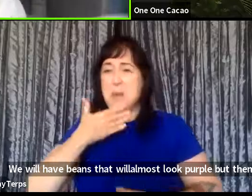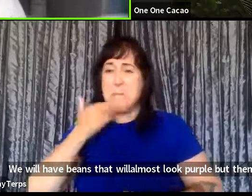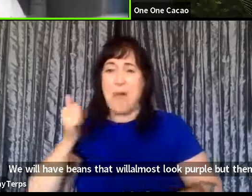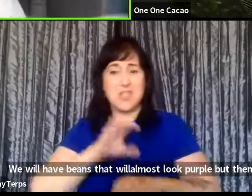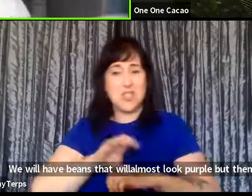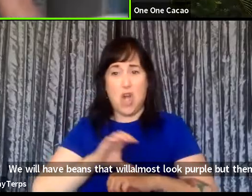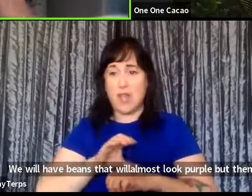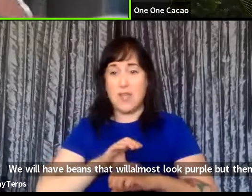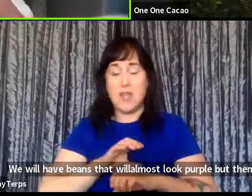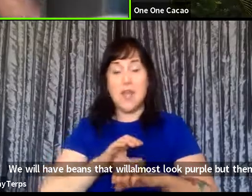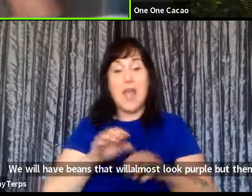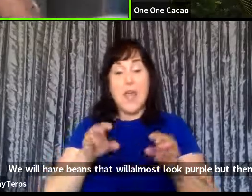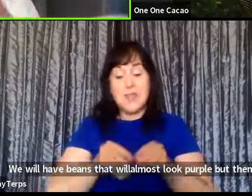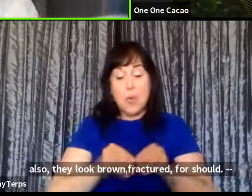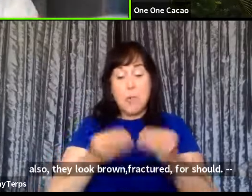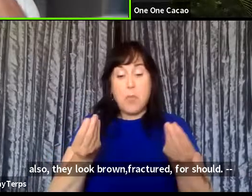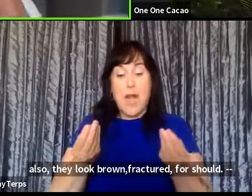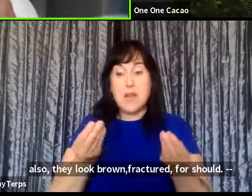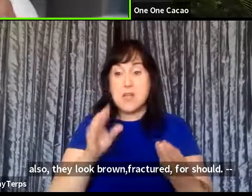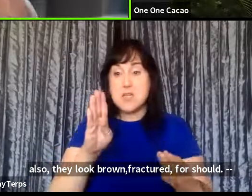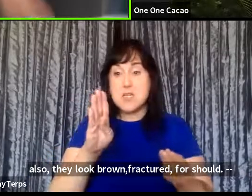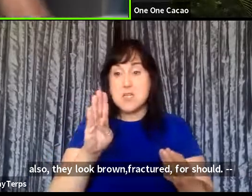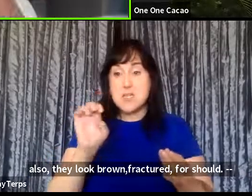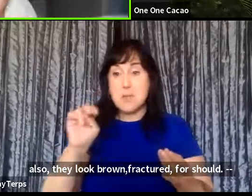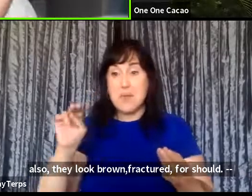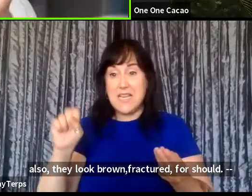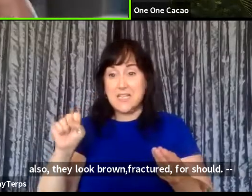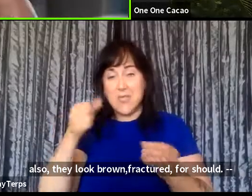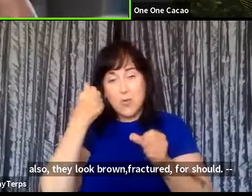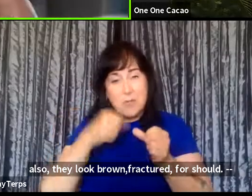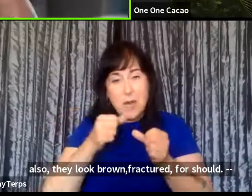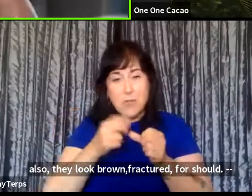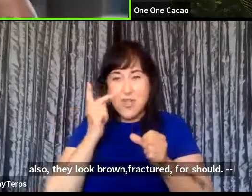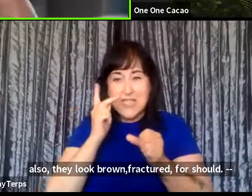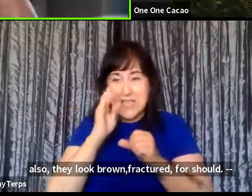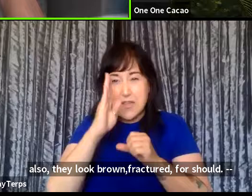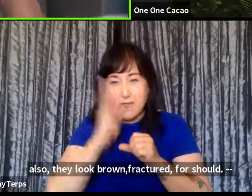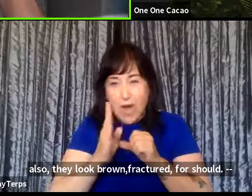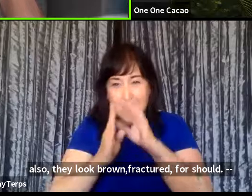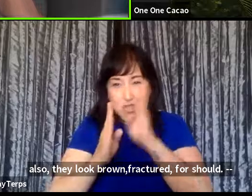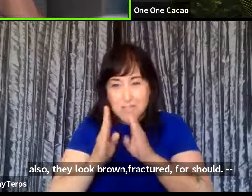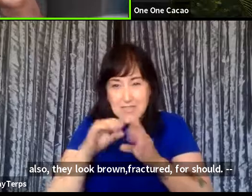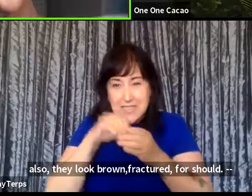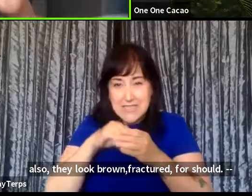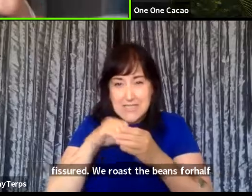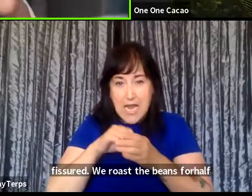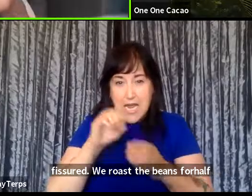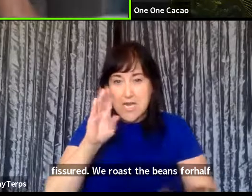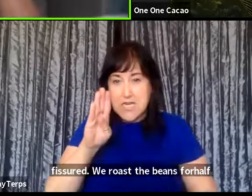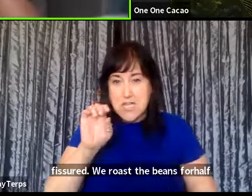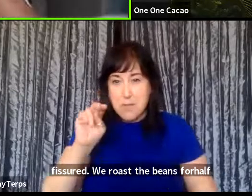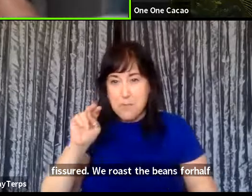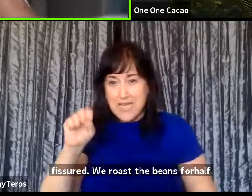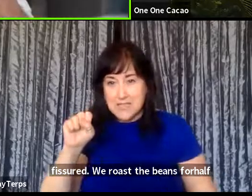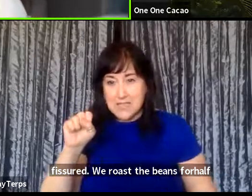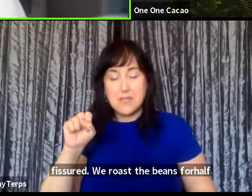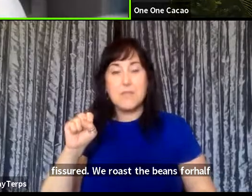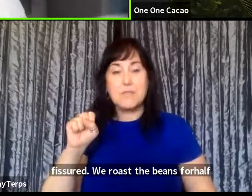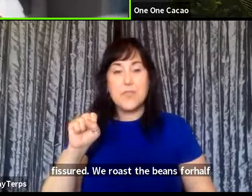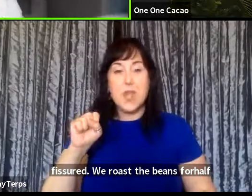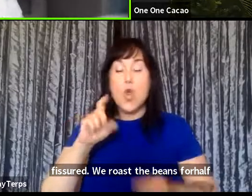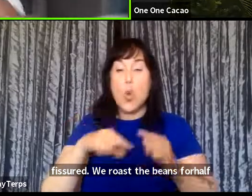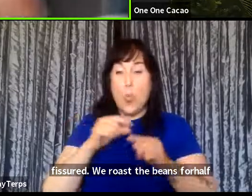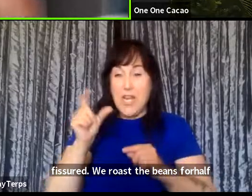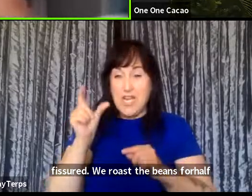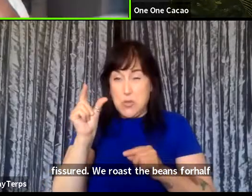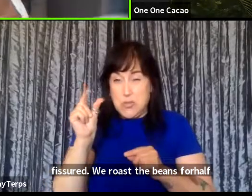those beans. When we do so, you remember earlier on you saw those fracture lines on the inside of the bean? Well, guess what? When you squeeze on the bean